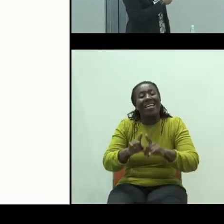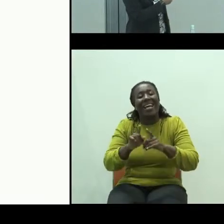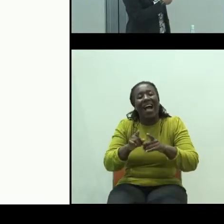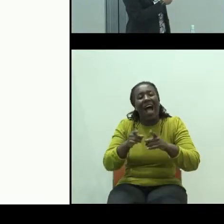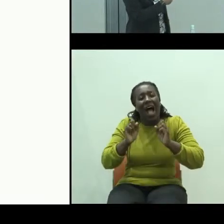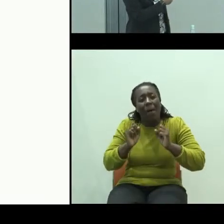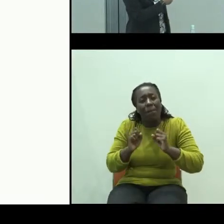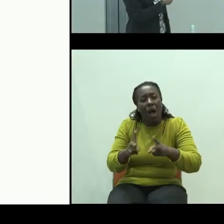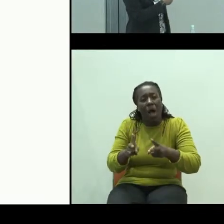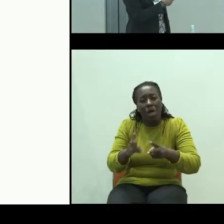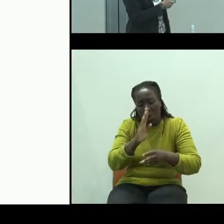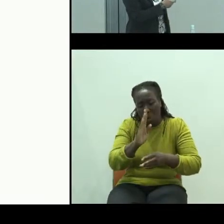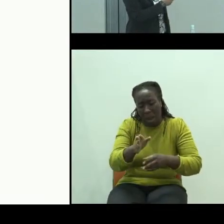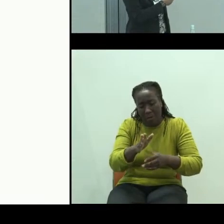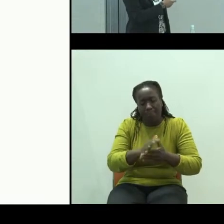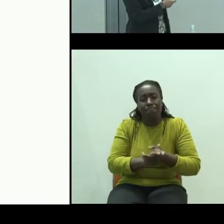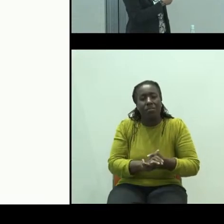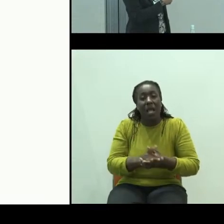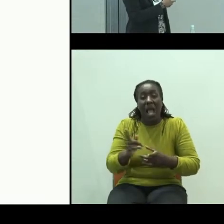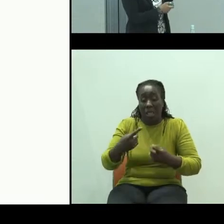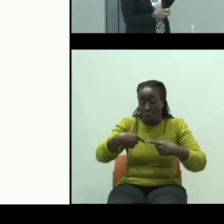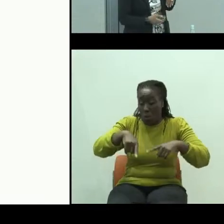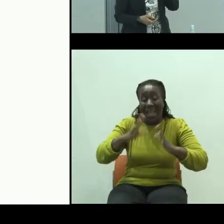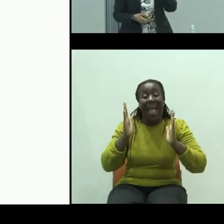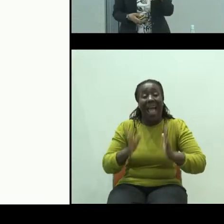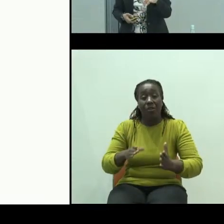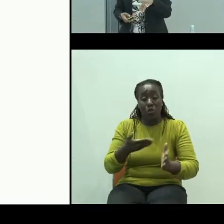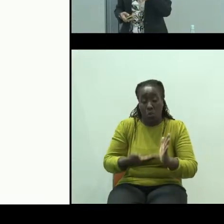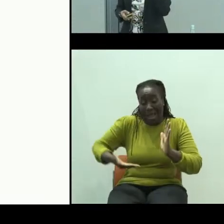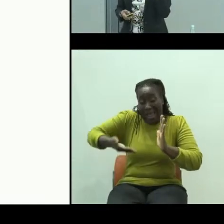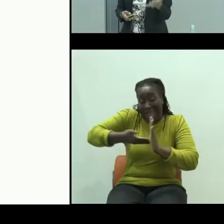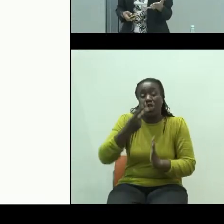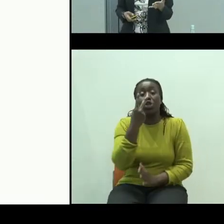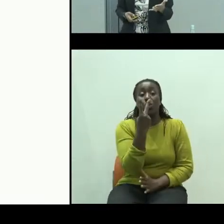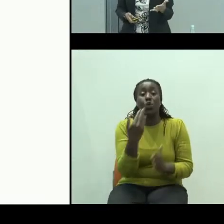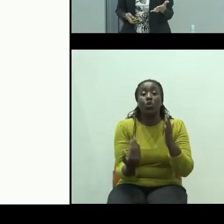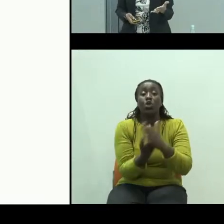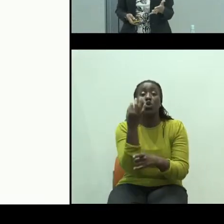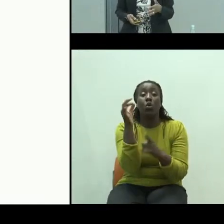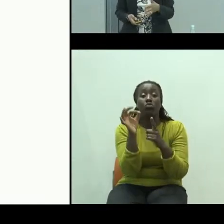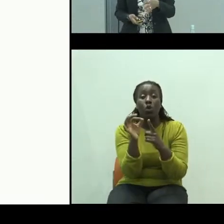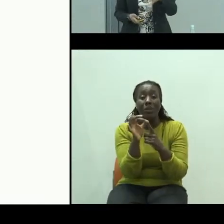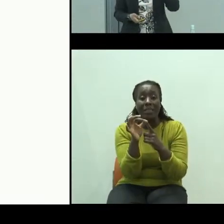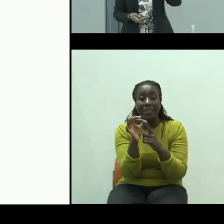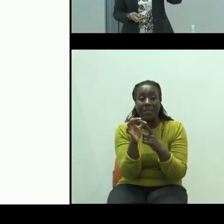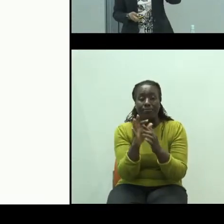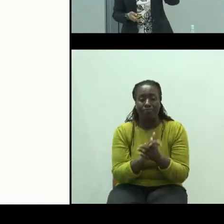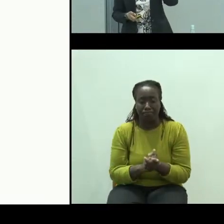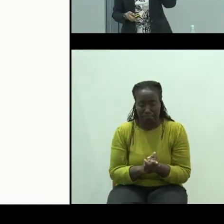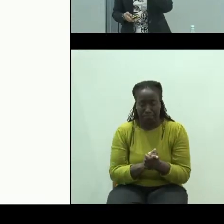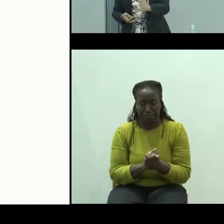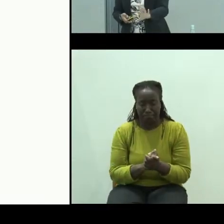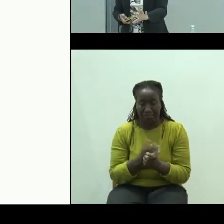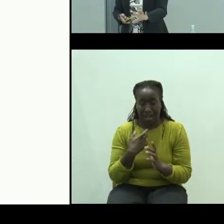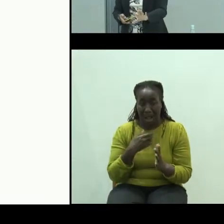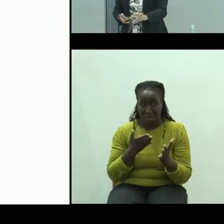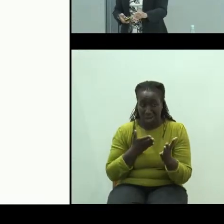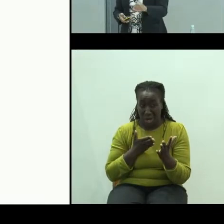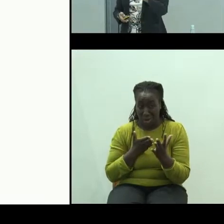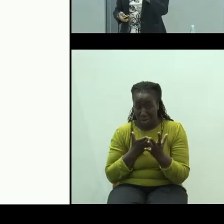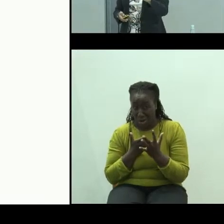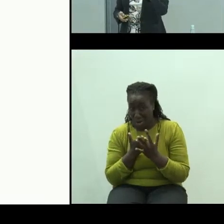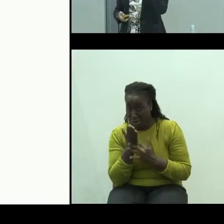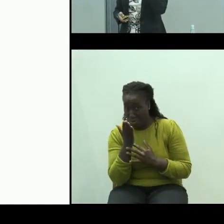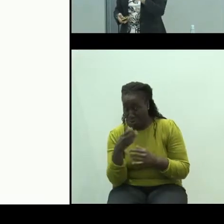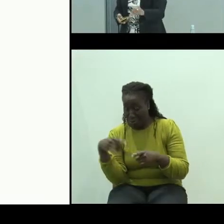make a particular intermediate, and then we have to add 2 new proteins to get to glycerate. I'm going to skip through the next